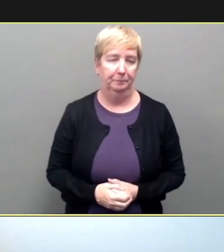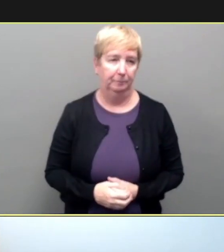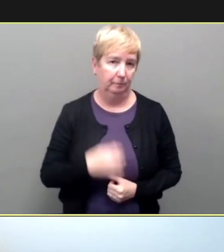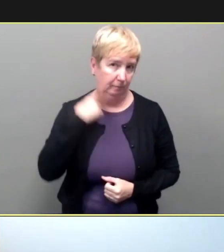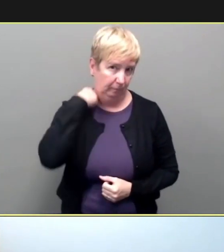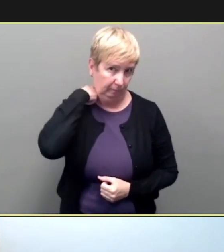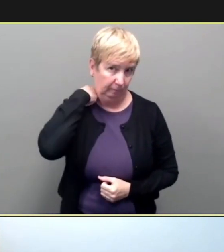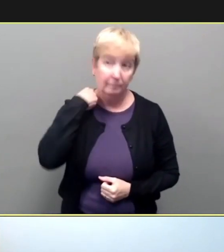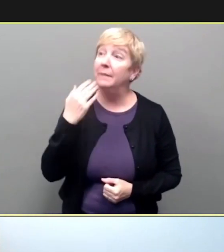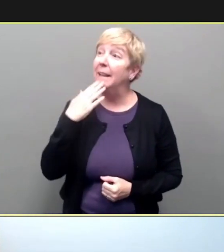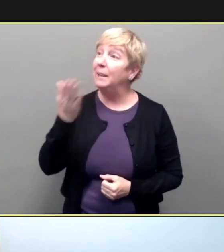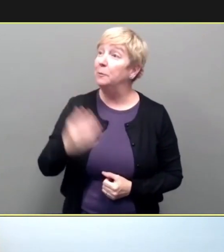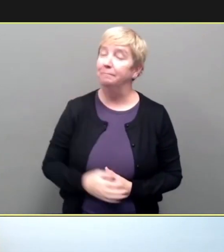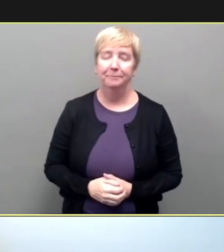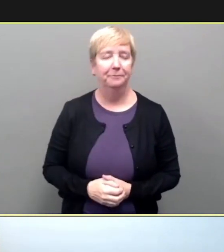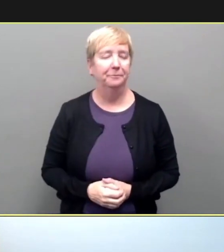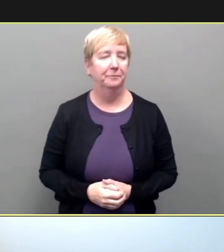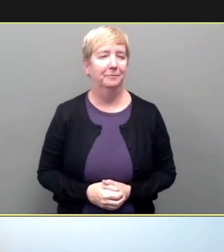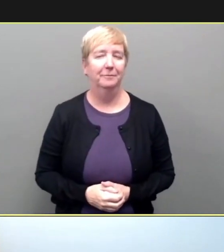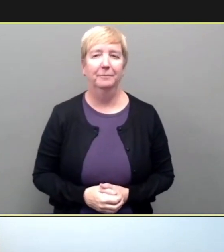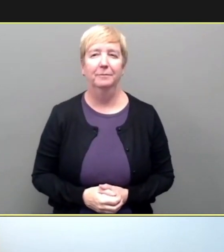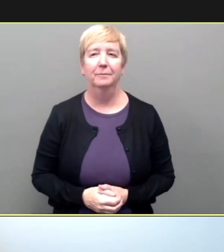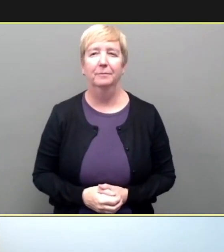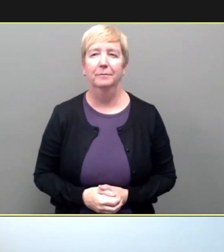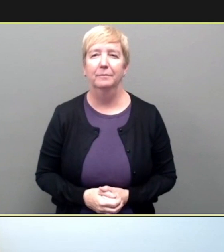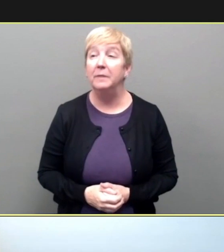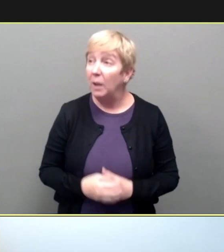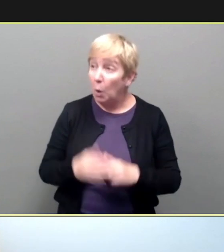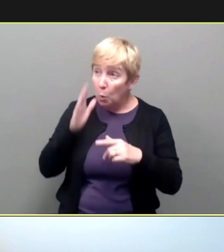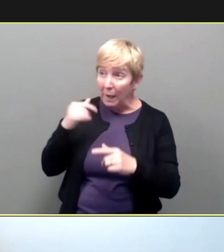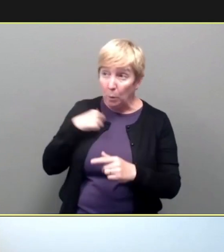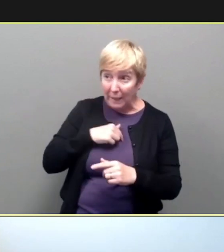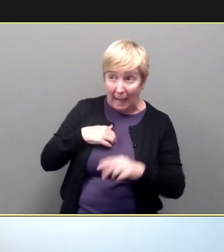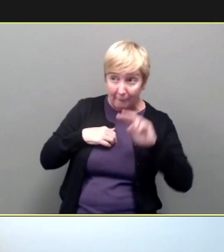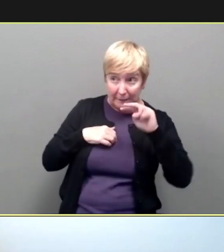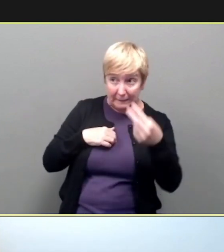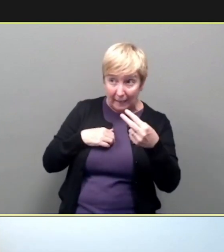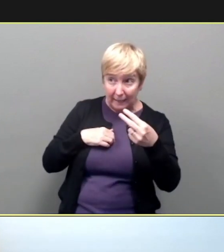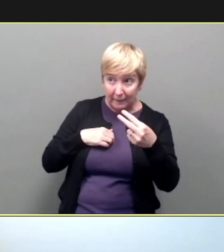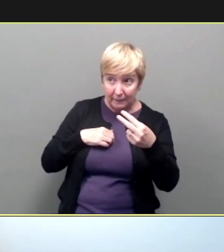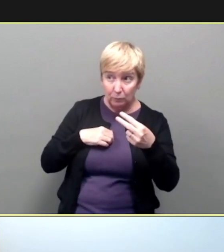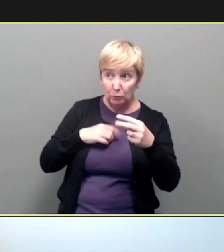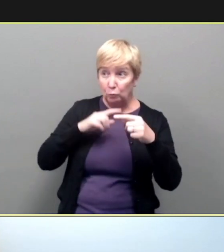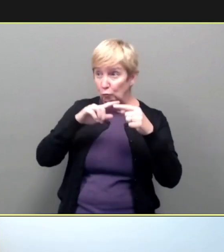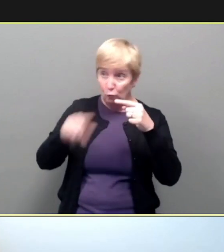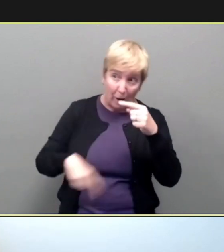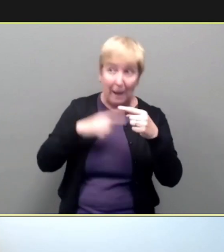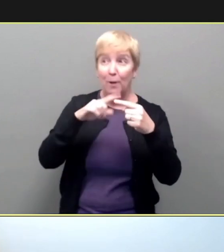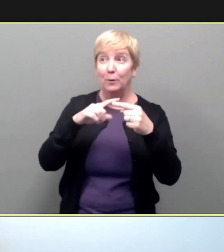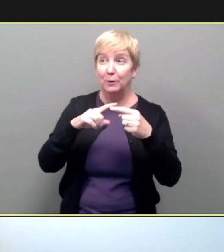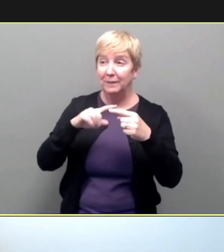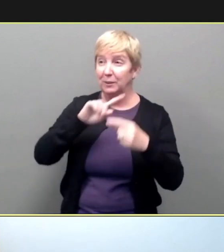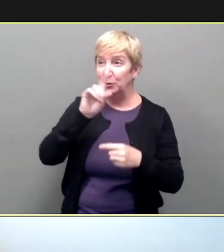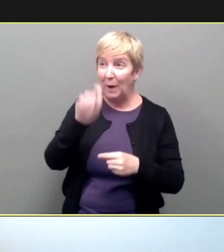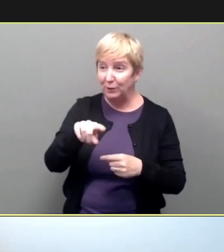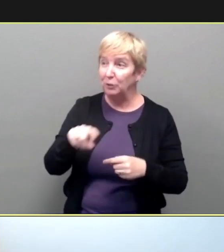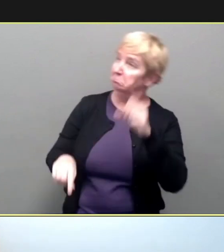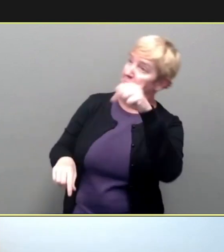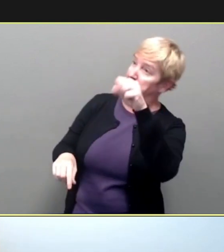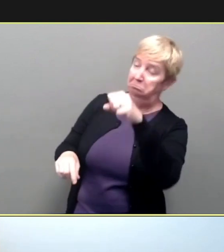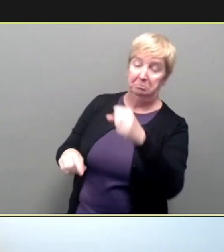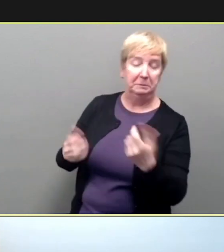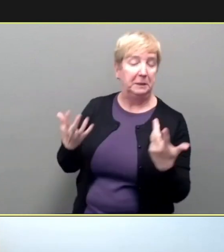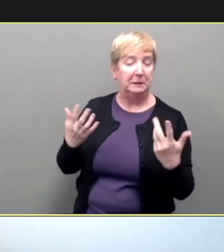Okay, thank you. Will we have a chance for another round of questions later? Yes, sir. We're going to go round and round as many times as we need to.